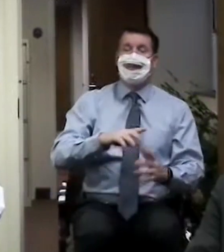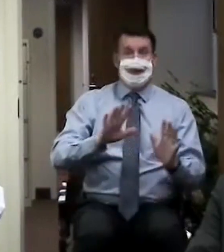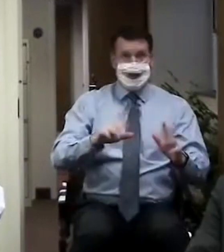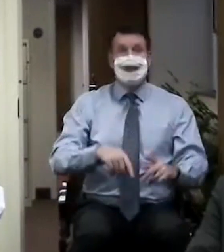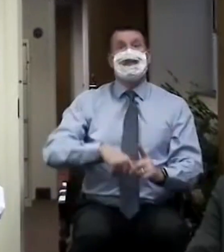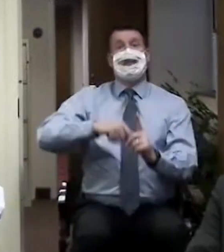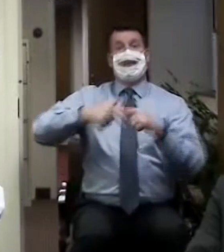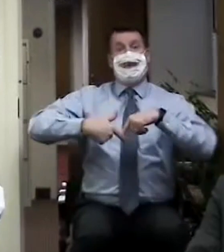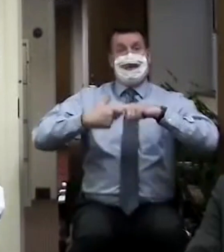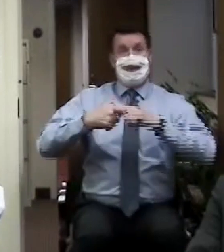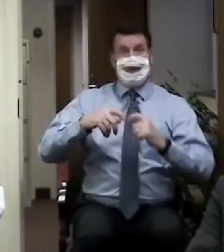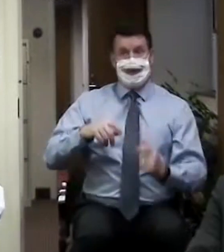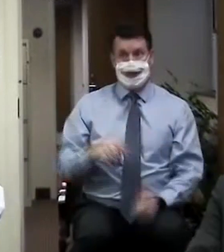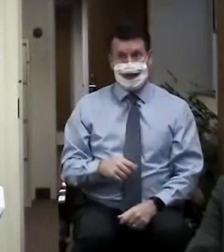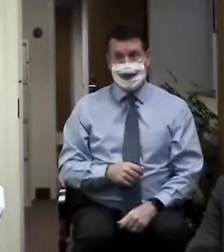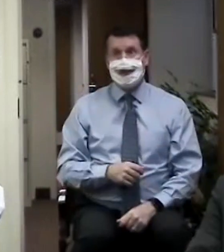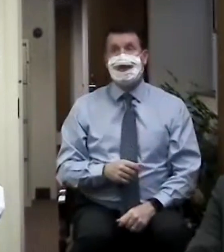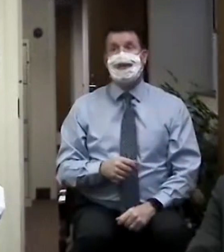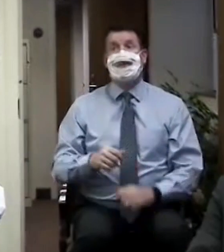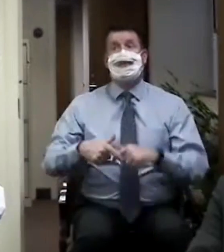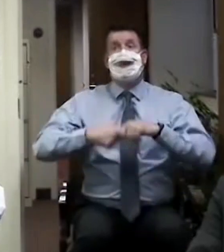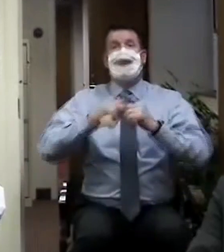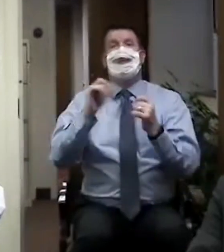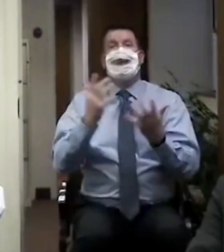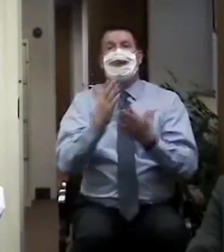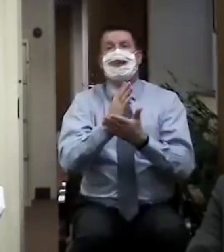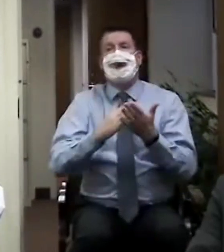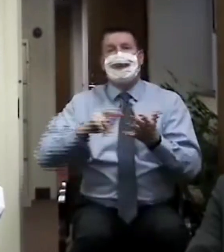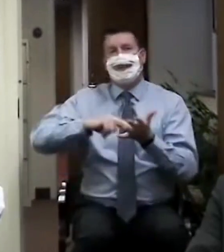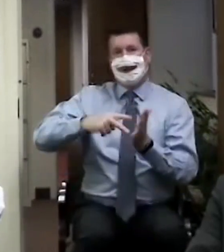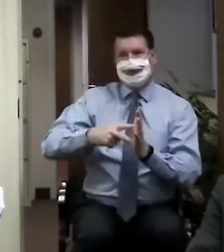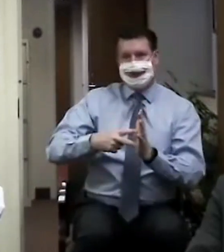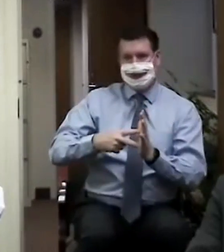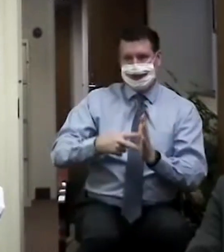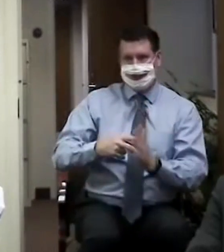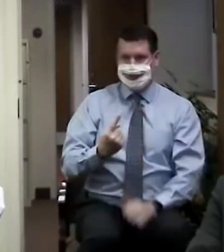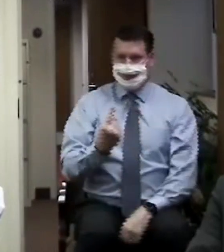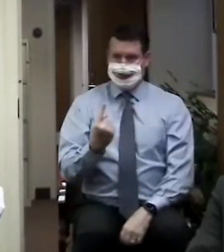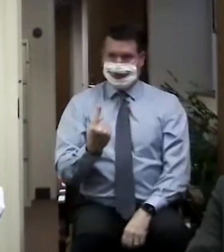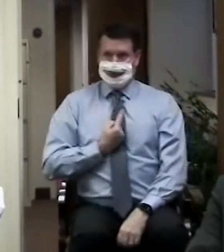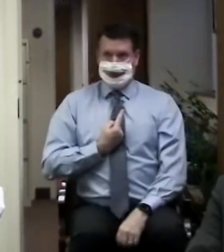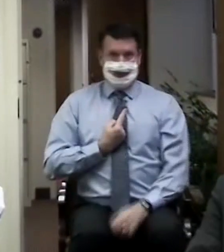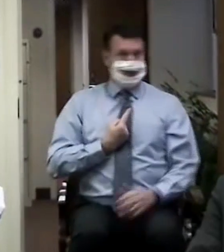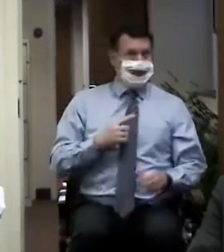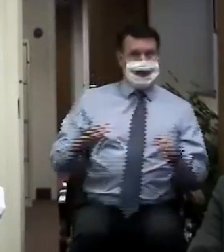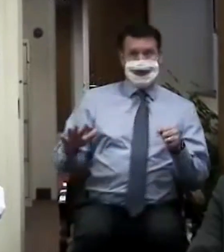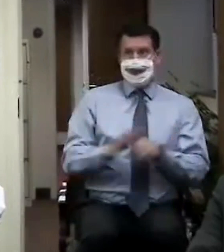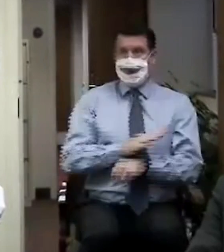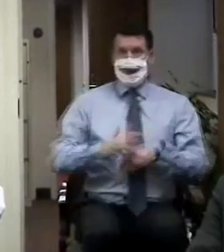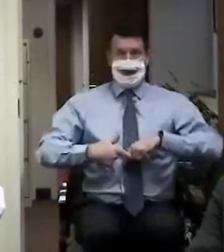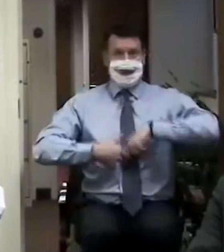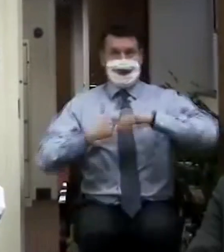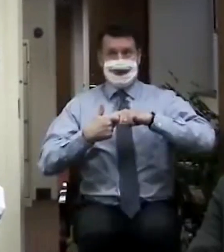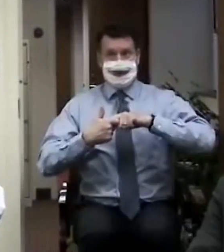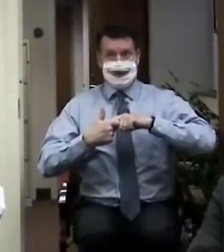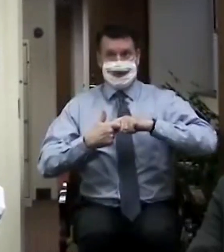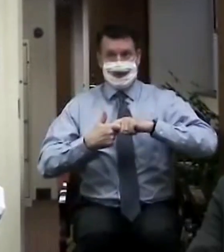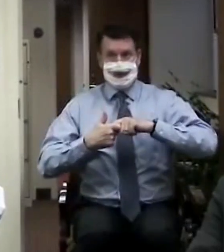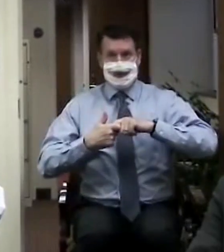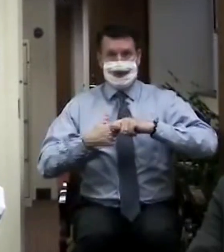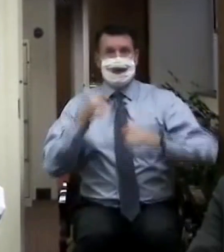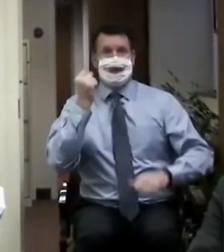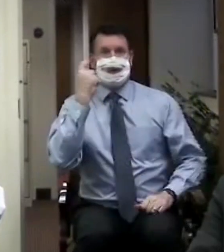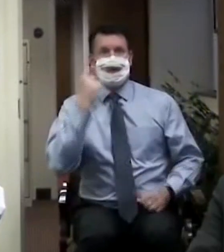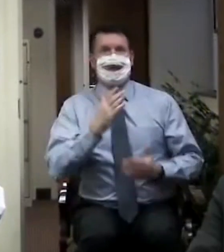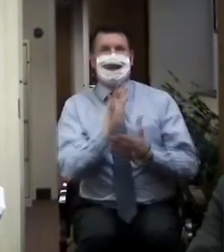the furlough process in terms of who was furloughed. So again, it's all job categories, very